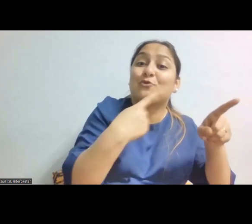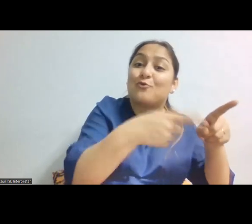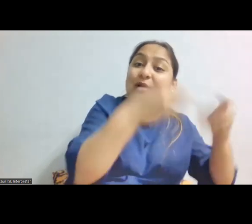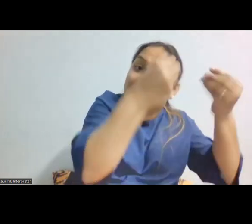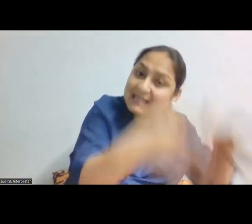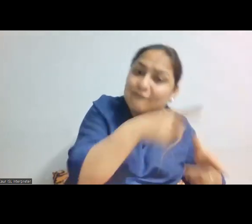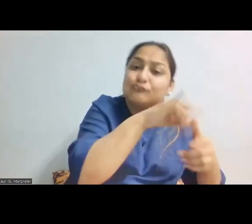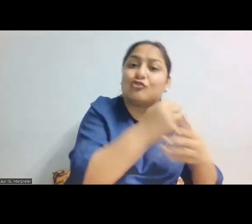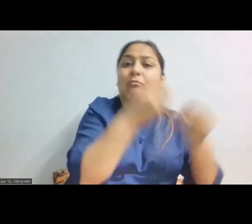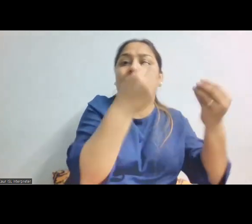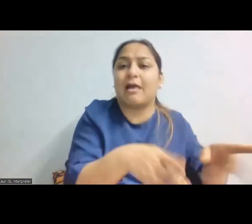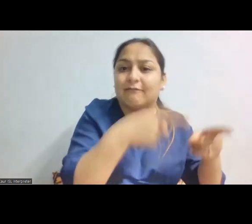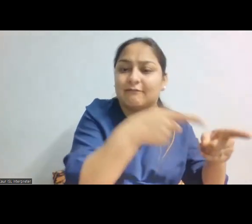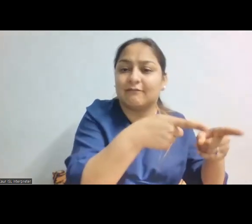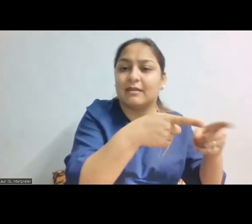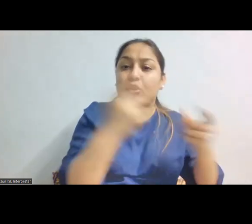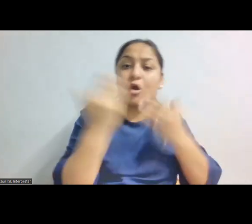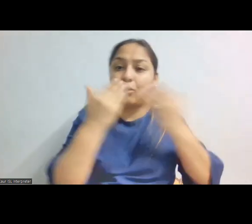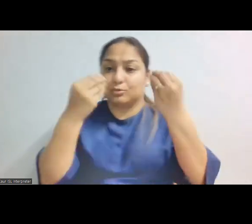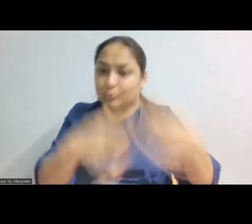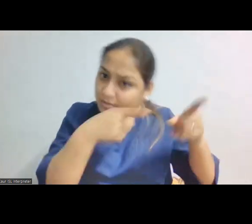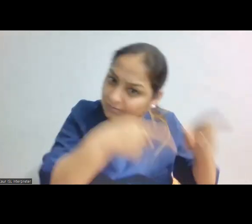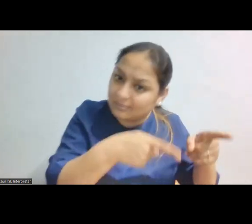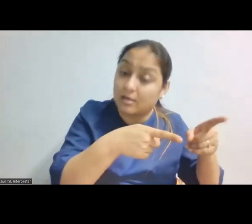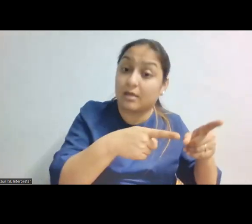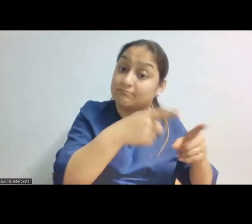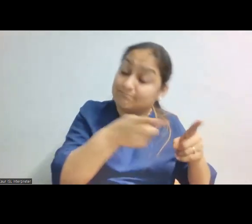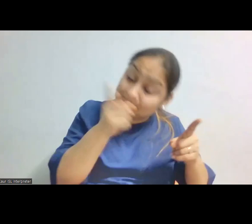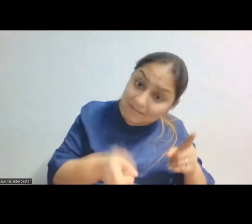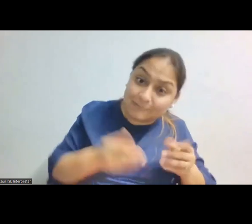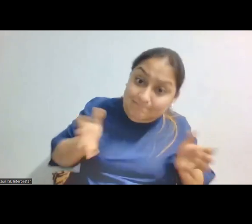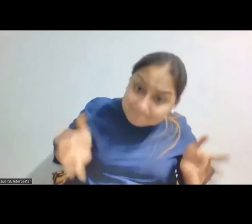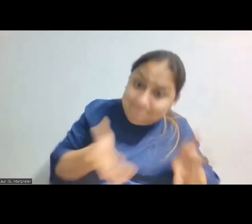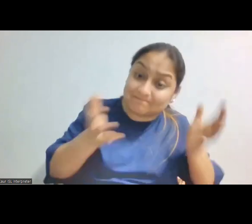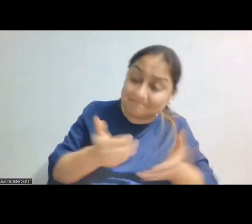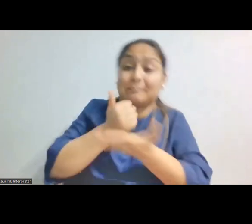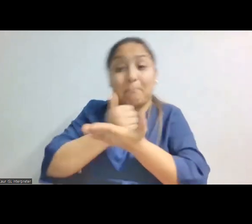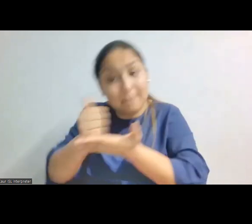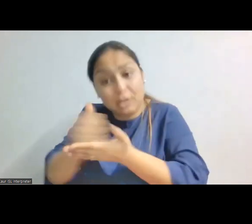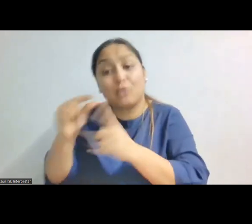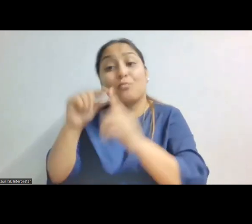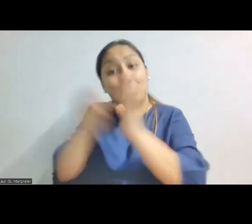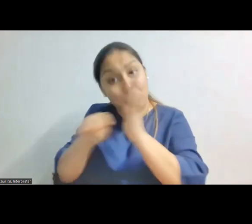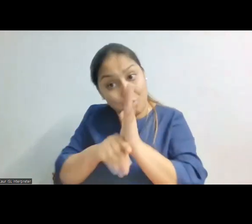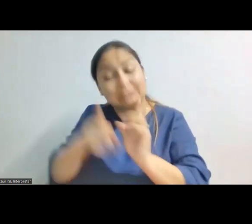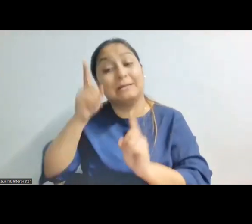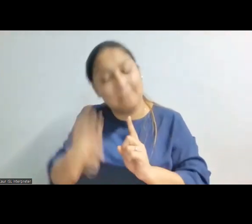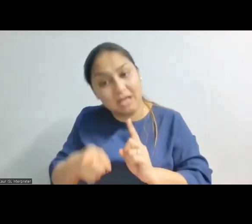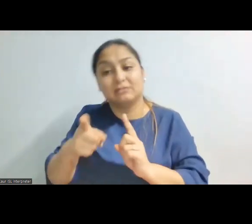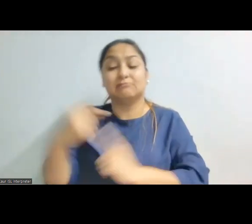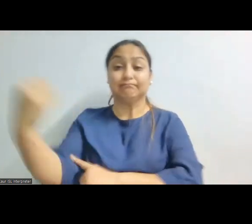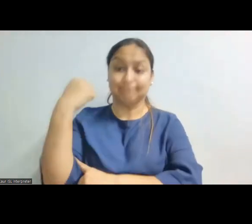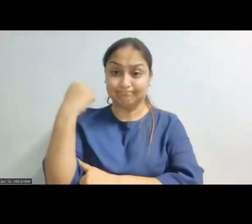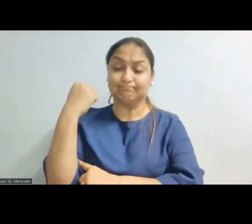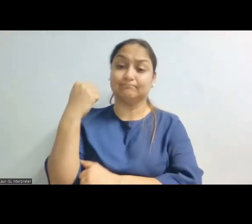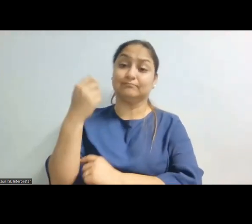and enrollment. So this thing still need to be reinforced, and practices and policies need to be strengthened so